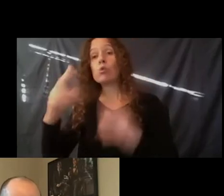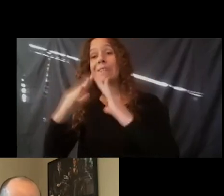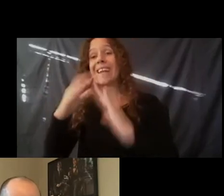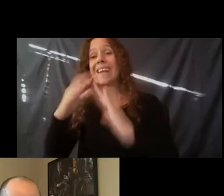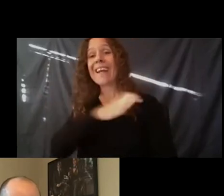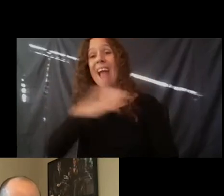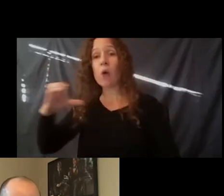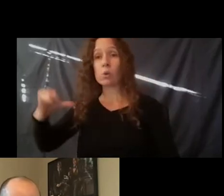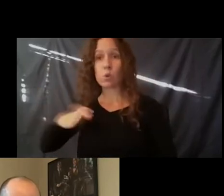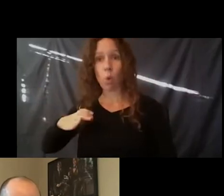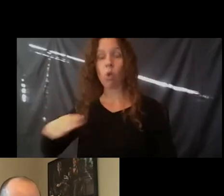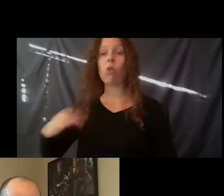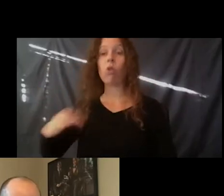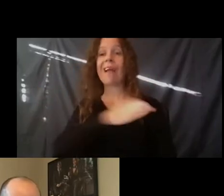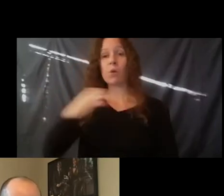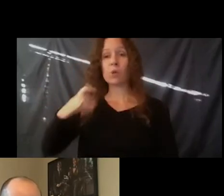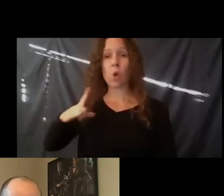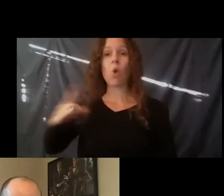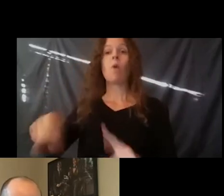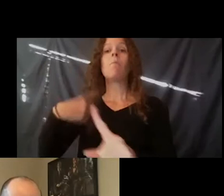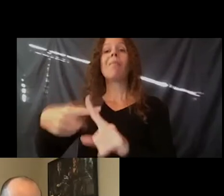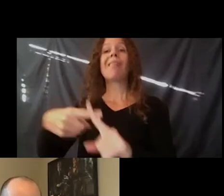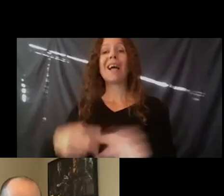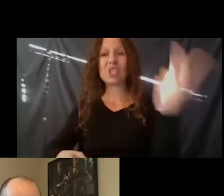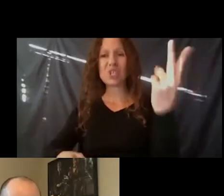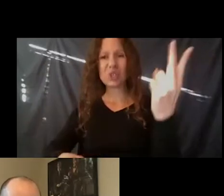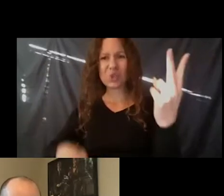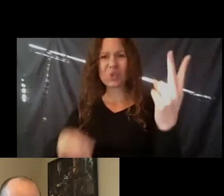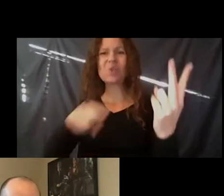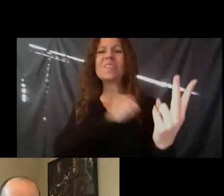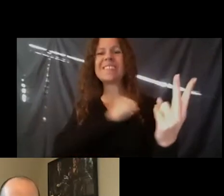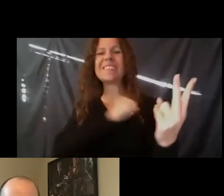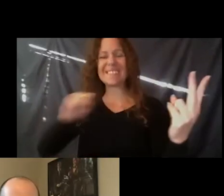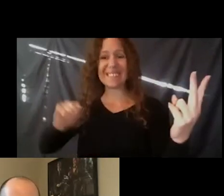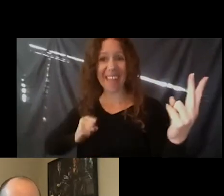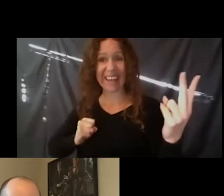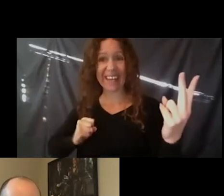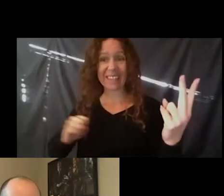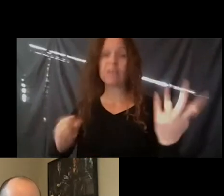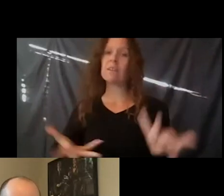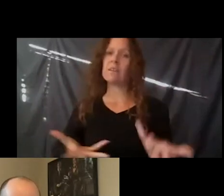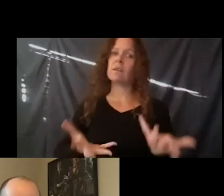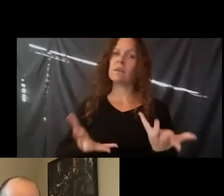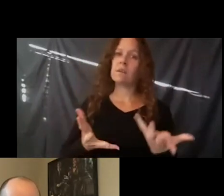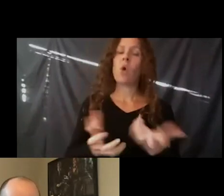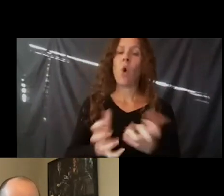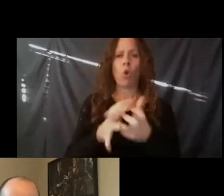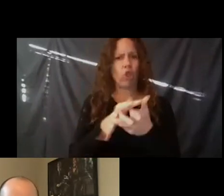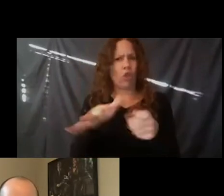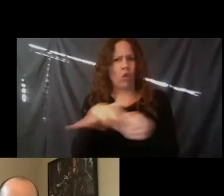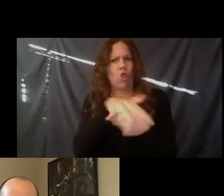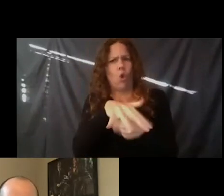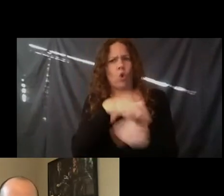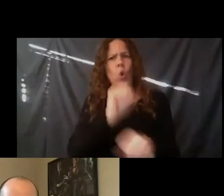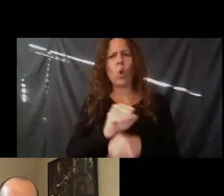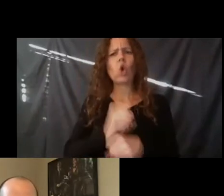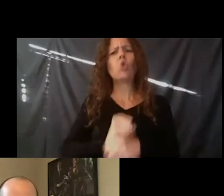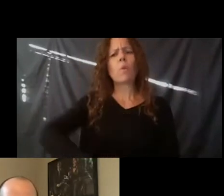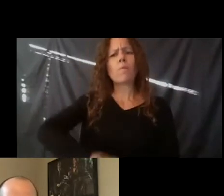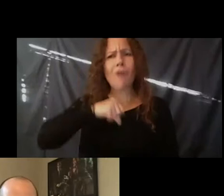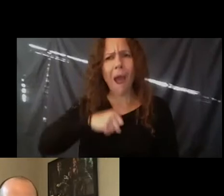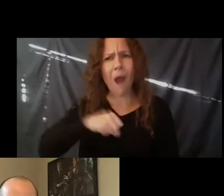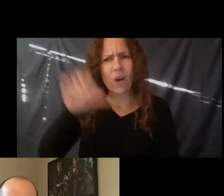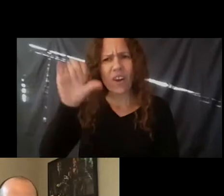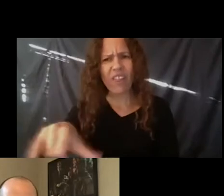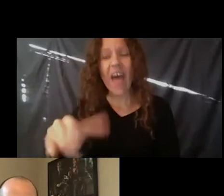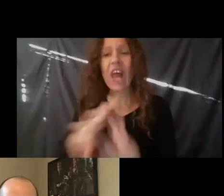Senate seats. So we're very proud of the work that we're doing locally. It has been, there's been a lot